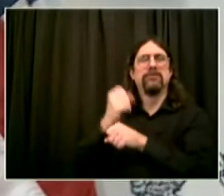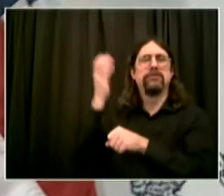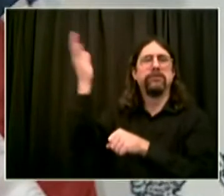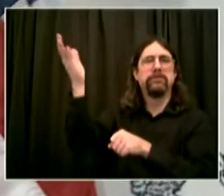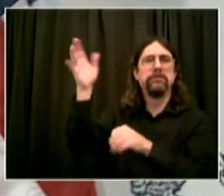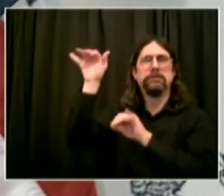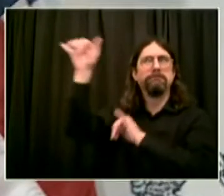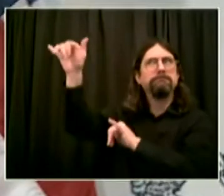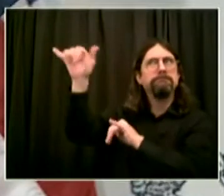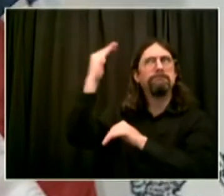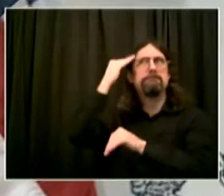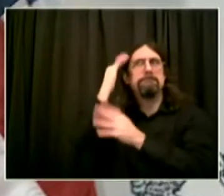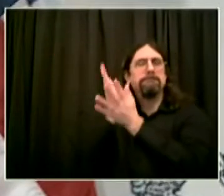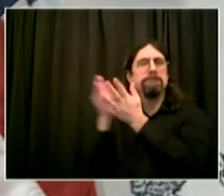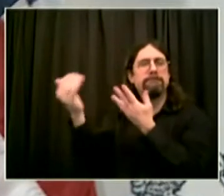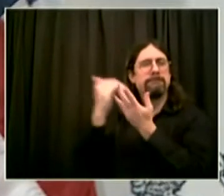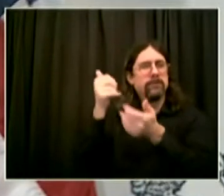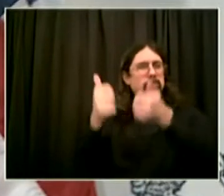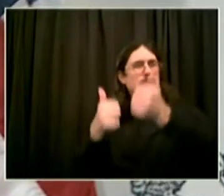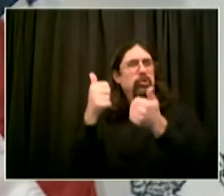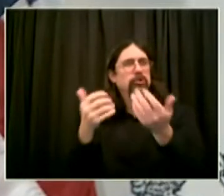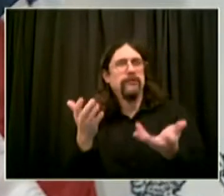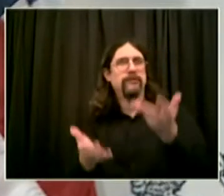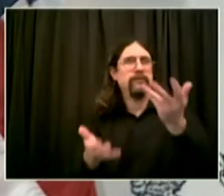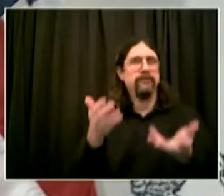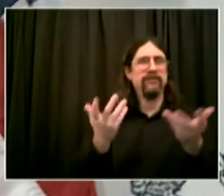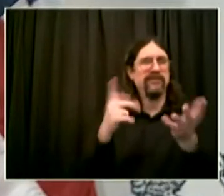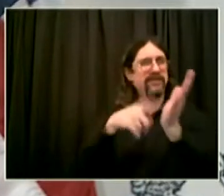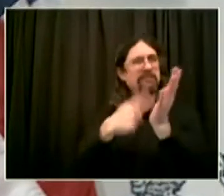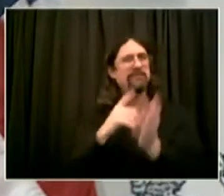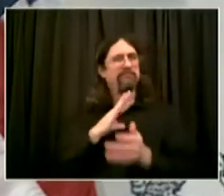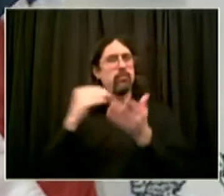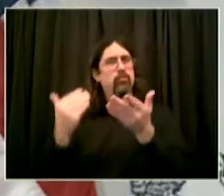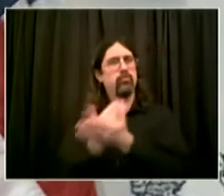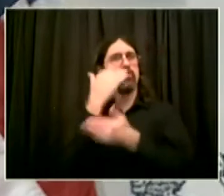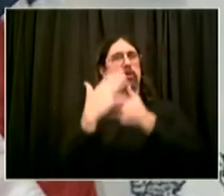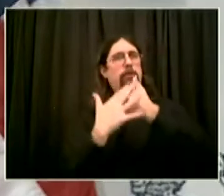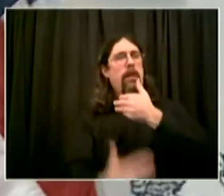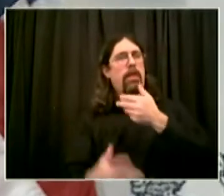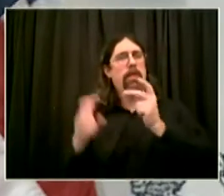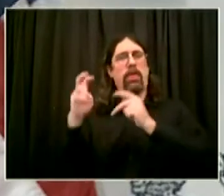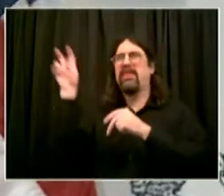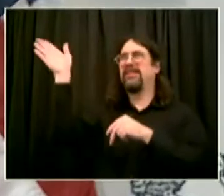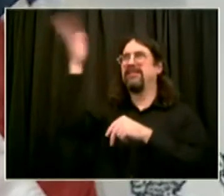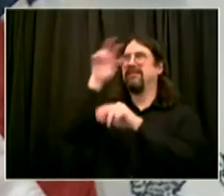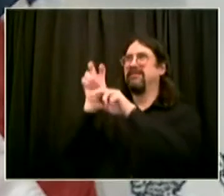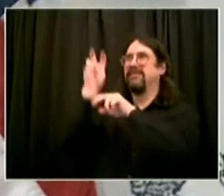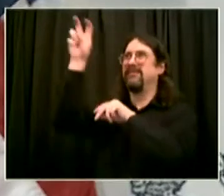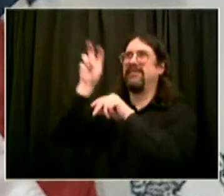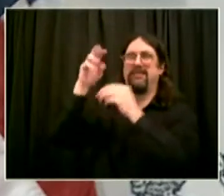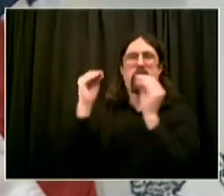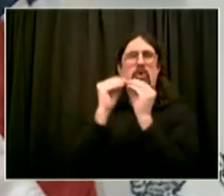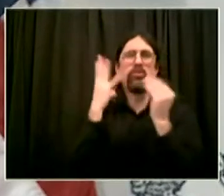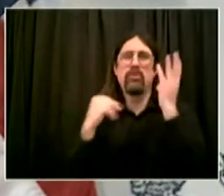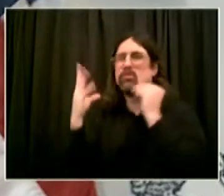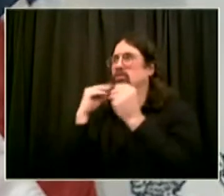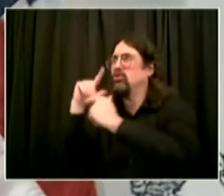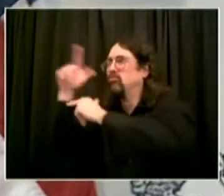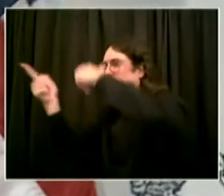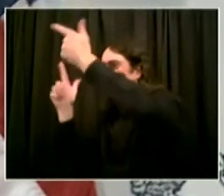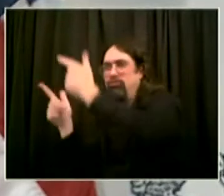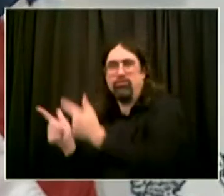fundamentally changes the reality for the better, and make sure that with that community input, we're constantly saying who is ready to work with